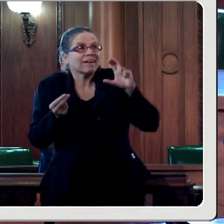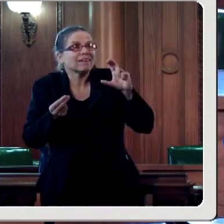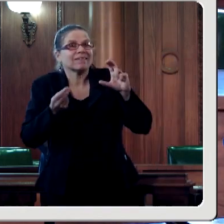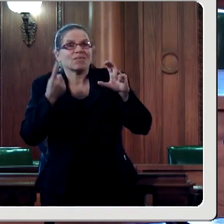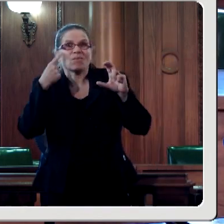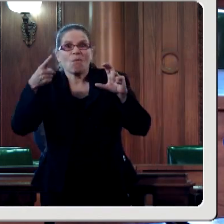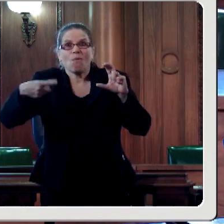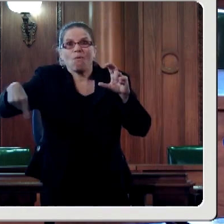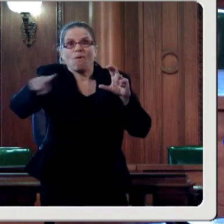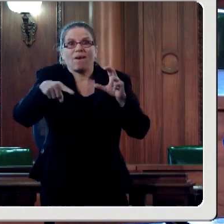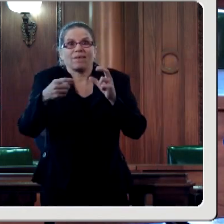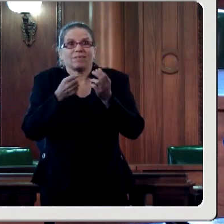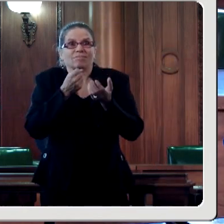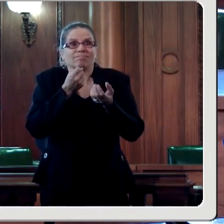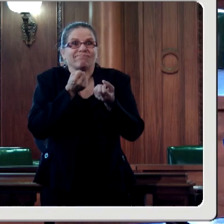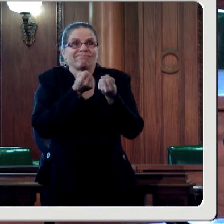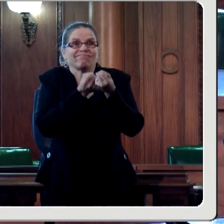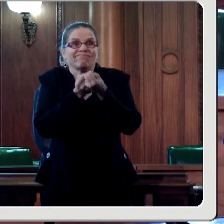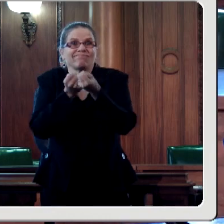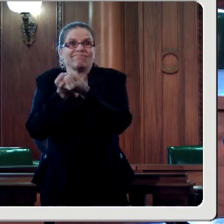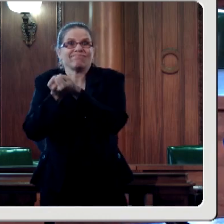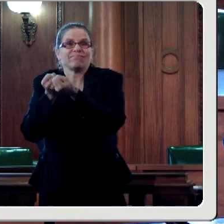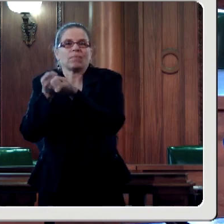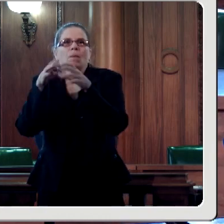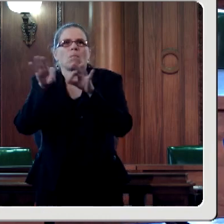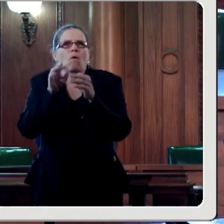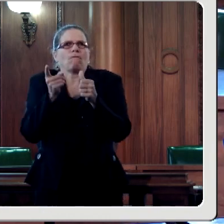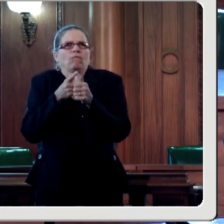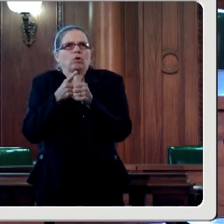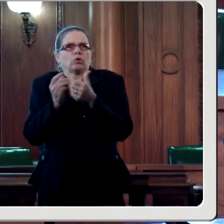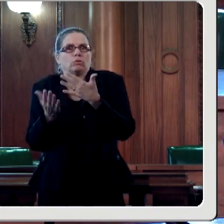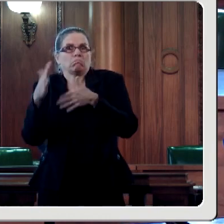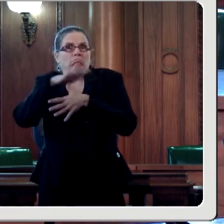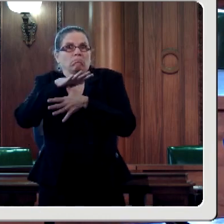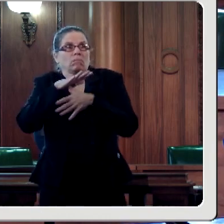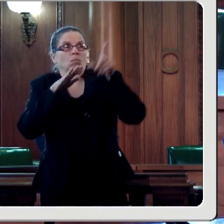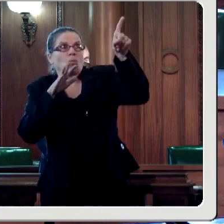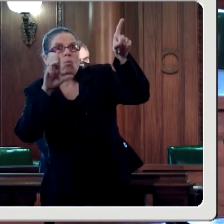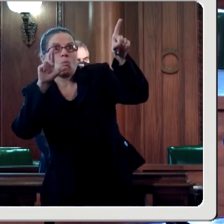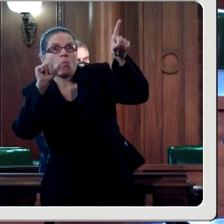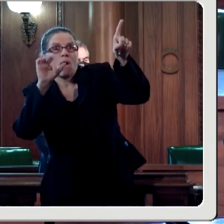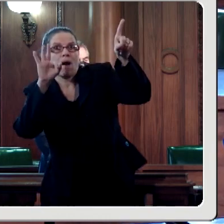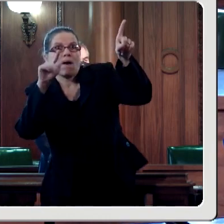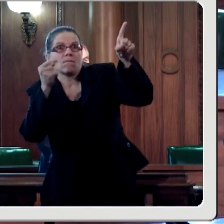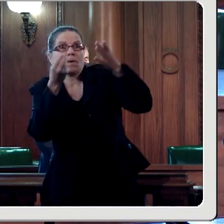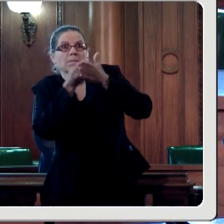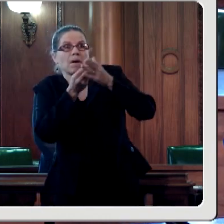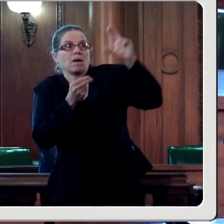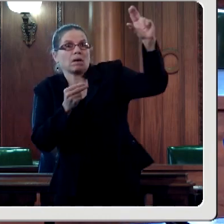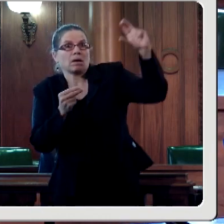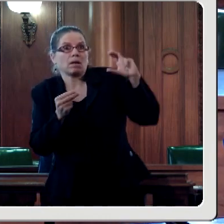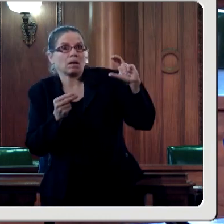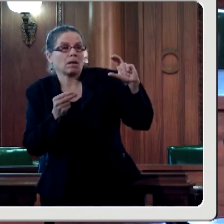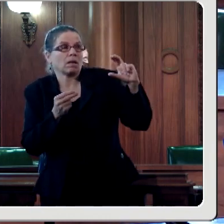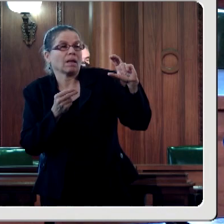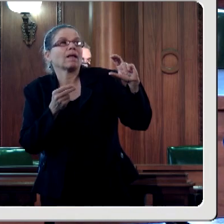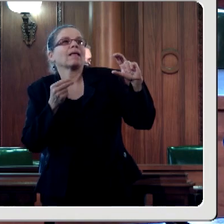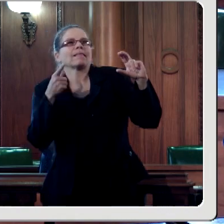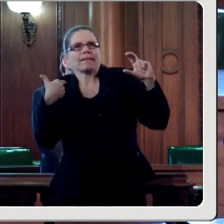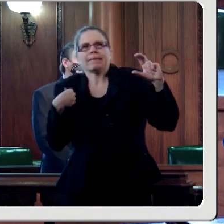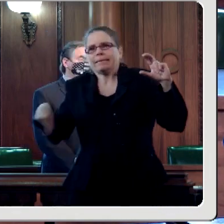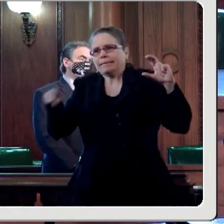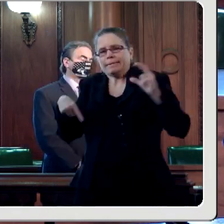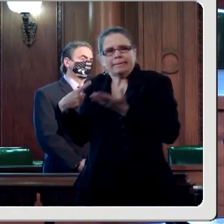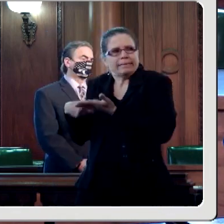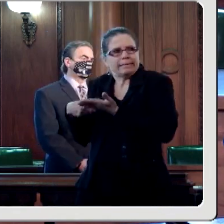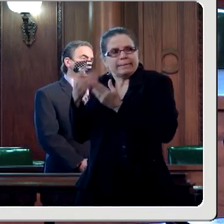the RAFT money is being deployed. And then finally, as the mayor indicated, we're expecting